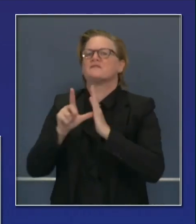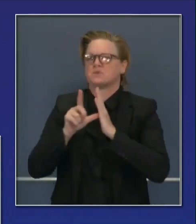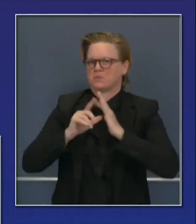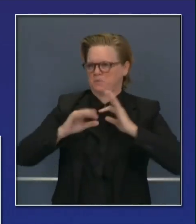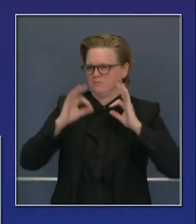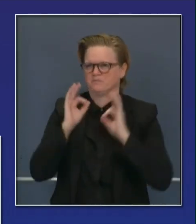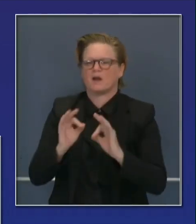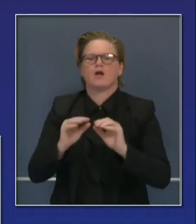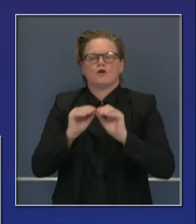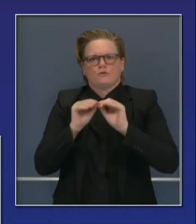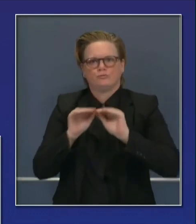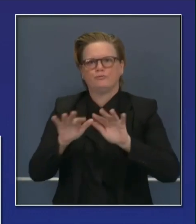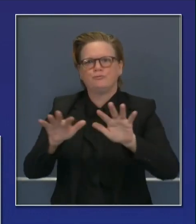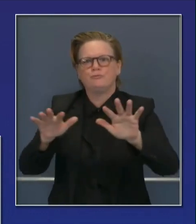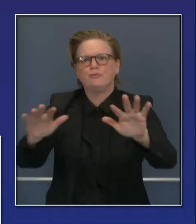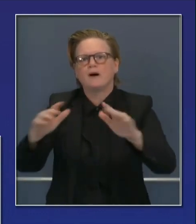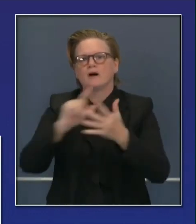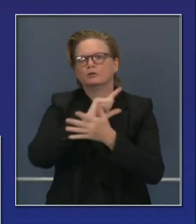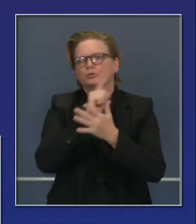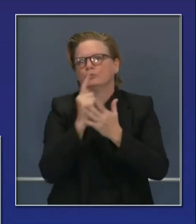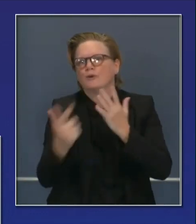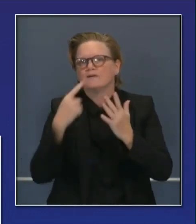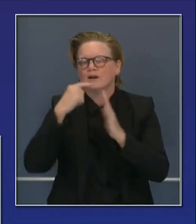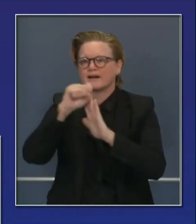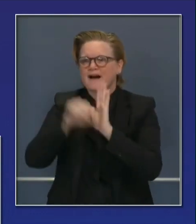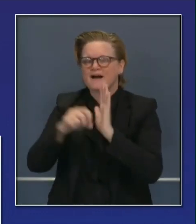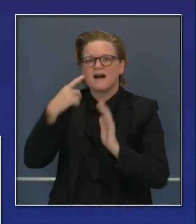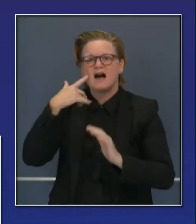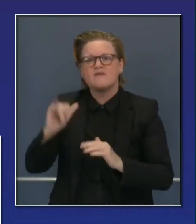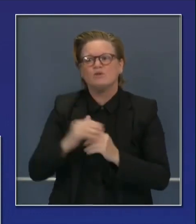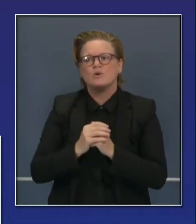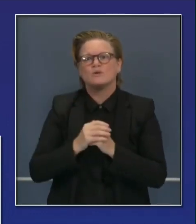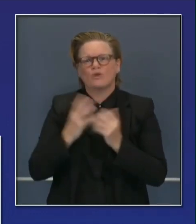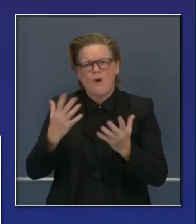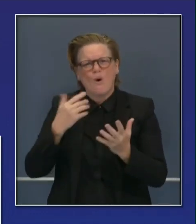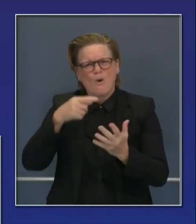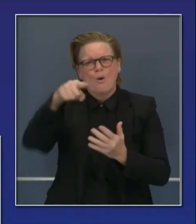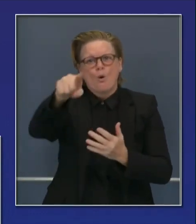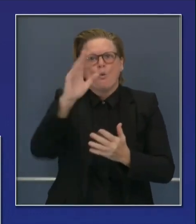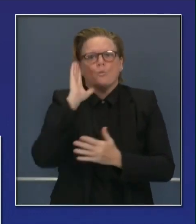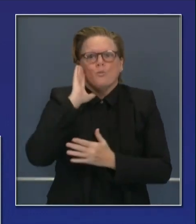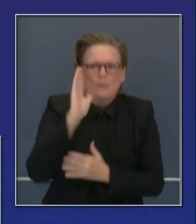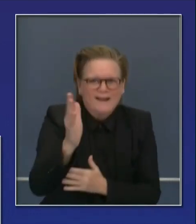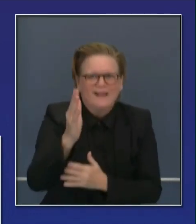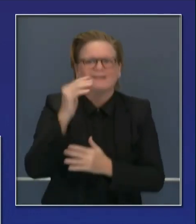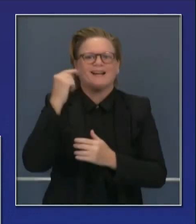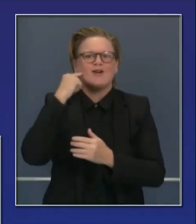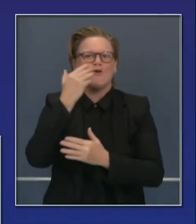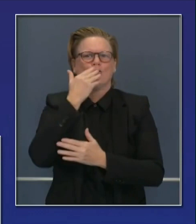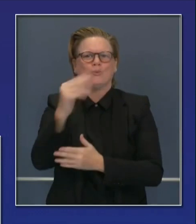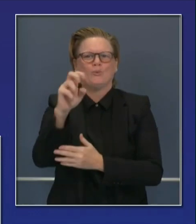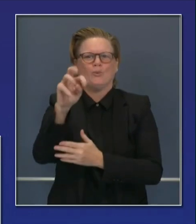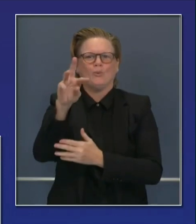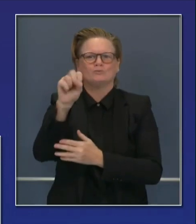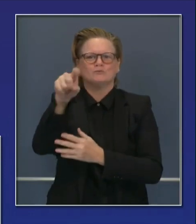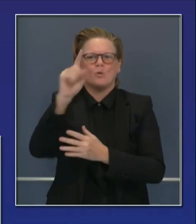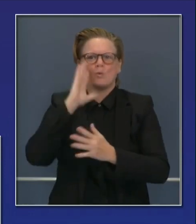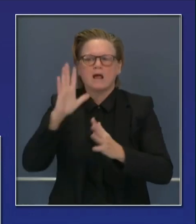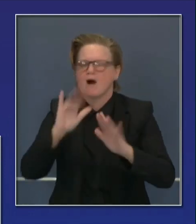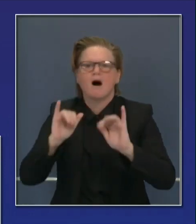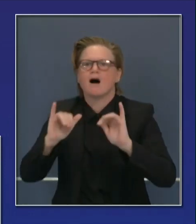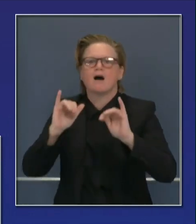in the next few weeks, and you'll be hearing good news on top of other good news. More and more vaccines will be